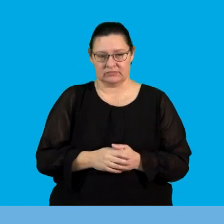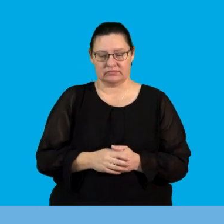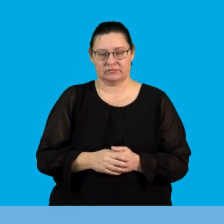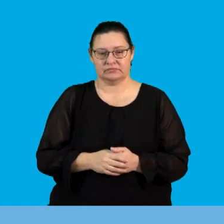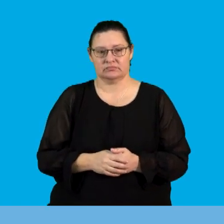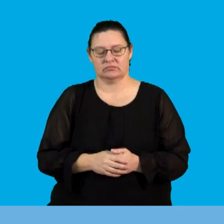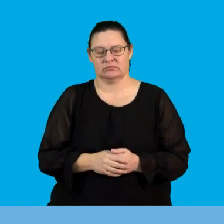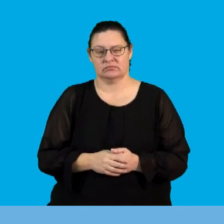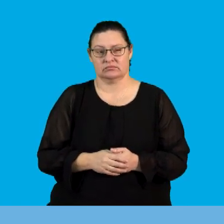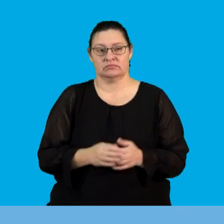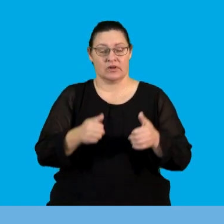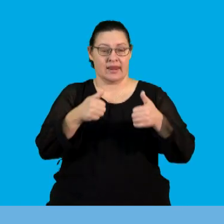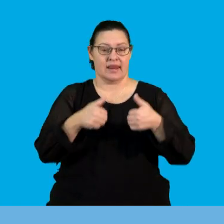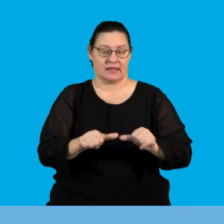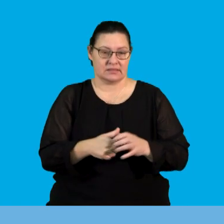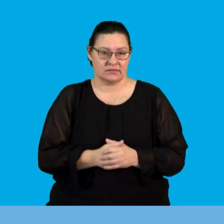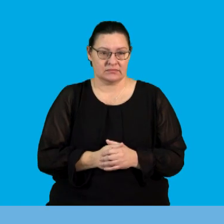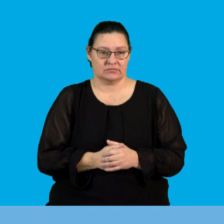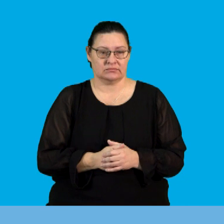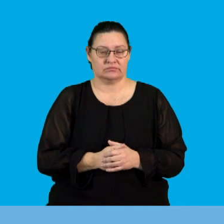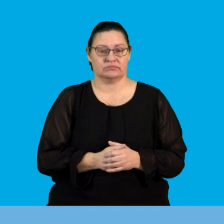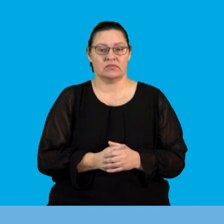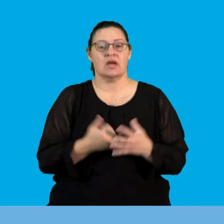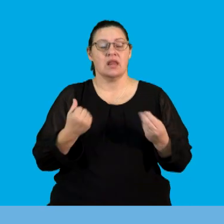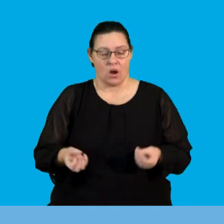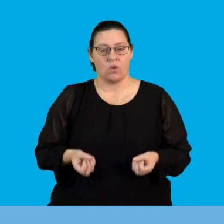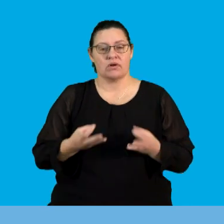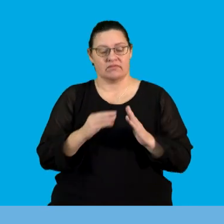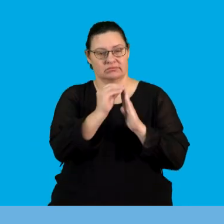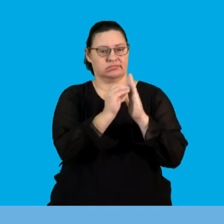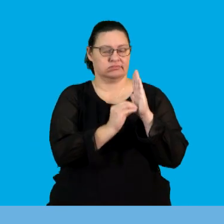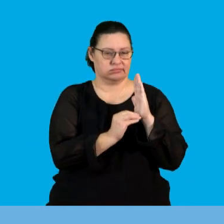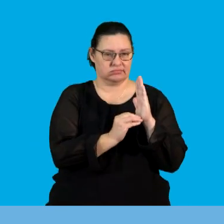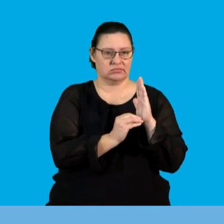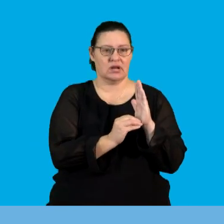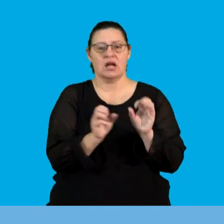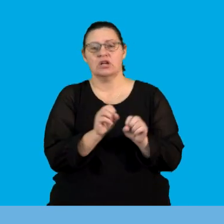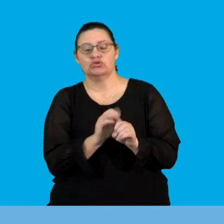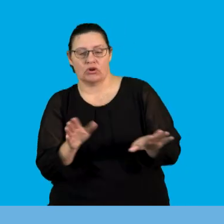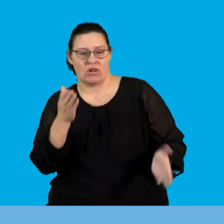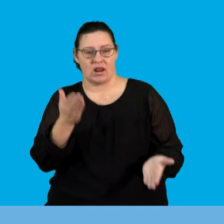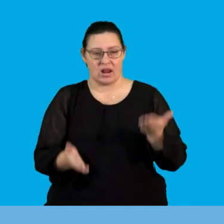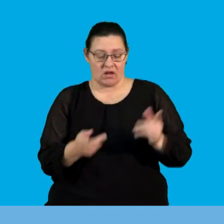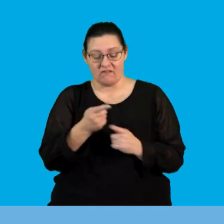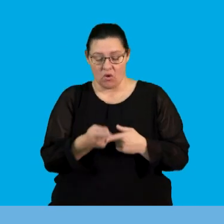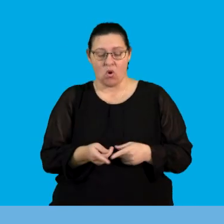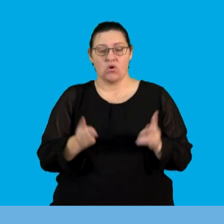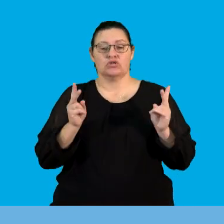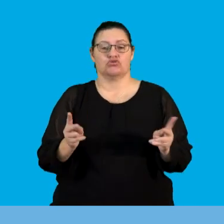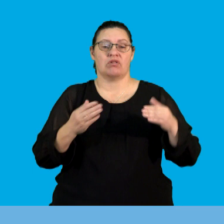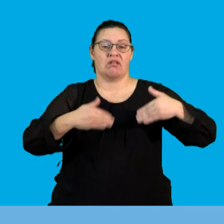There we go. Now, next one. We are given that we need to write down the general equation